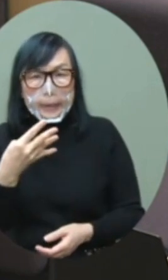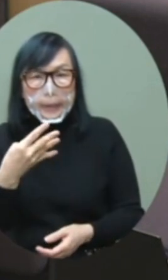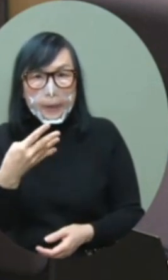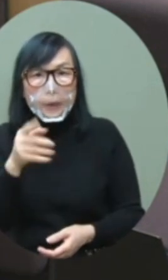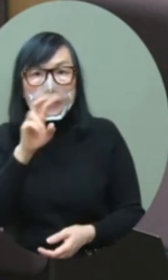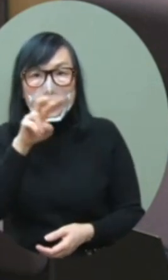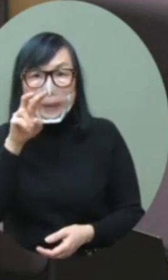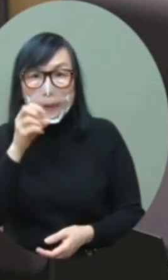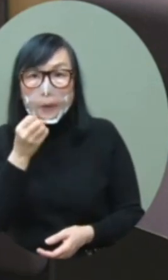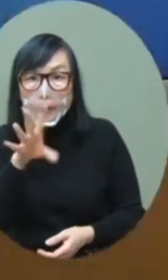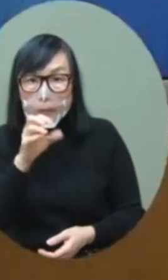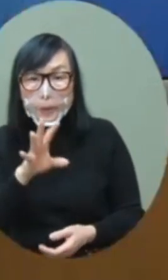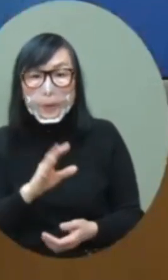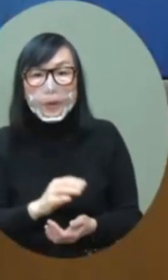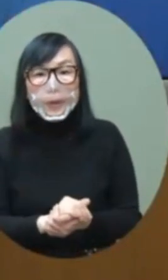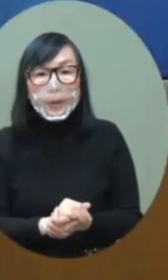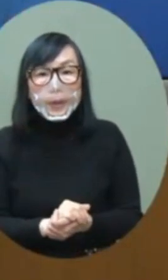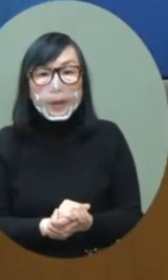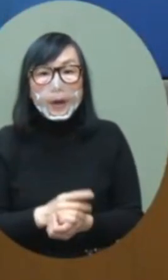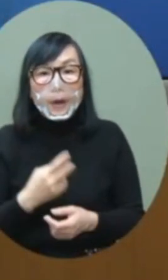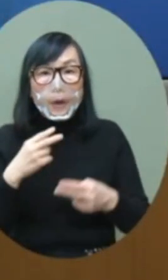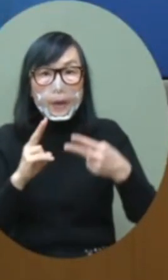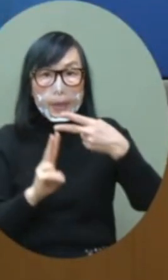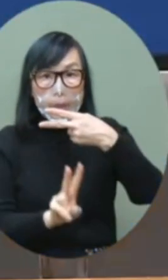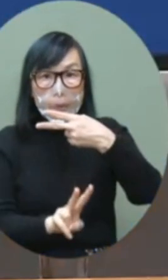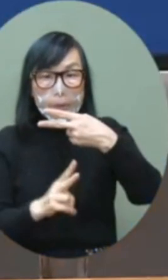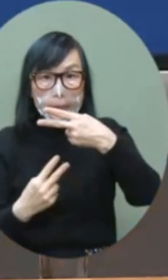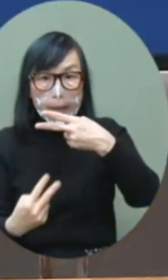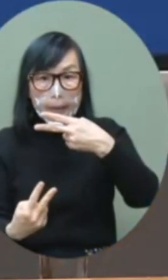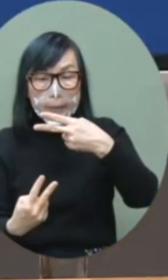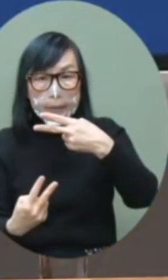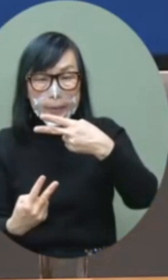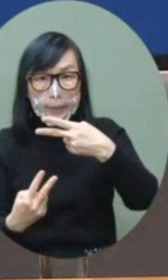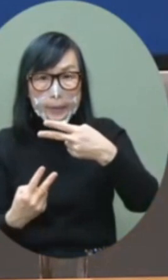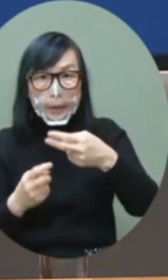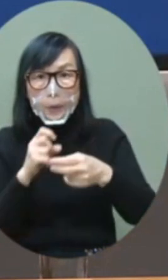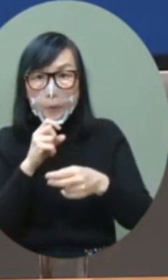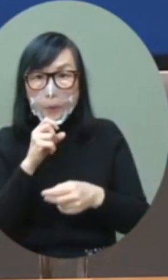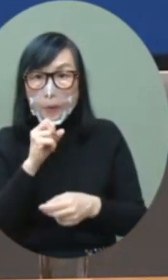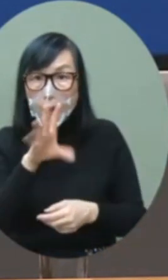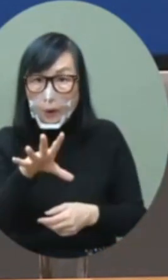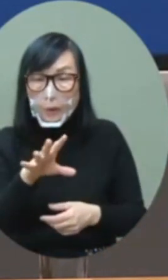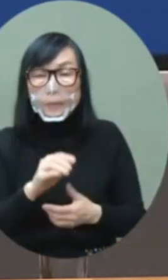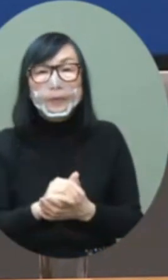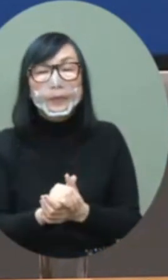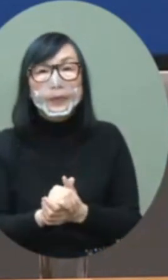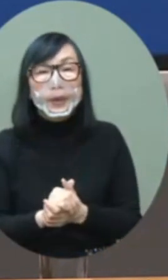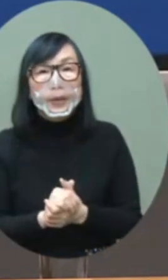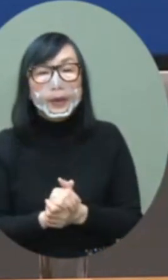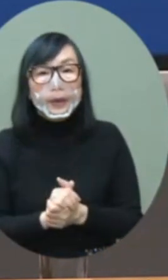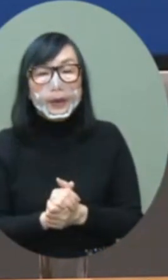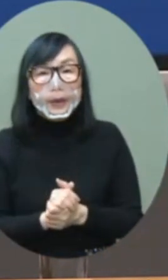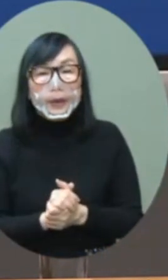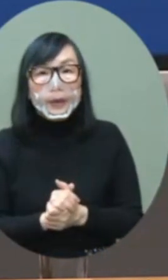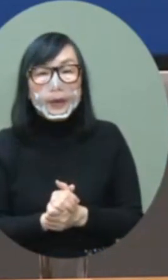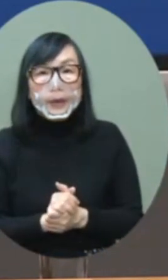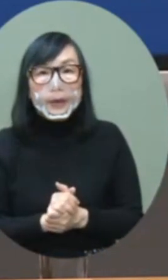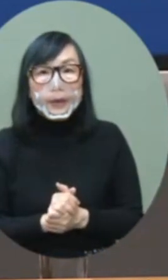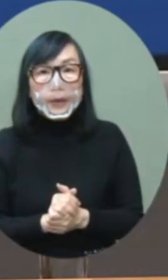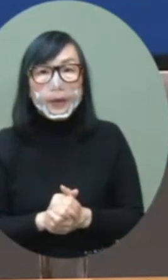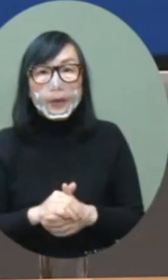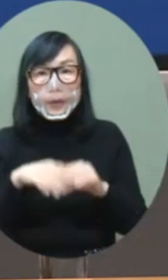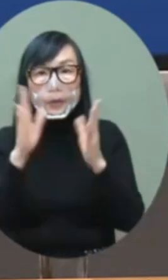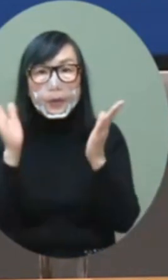on the 22nd of February that all the control measures that were put in place, whether it's border control or